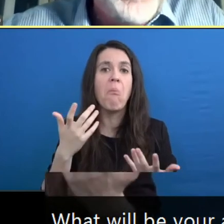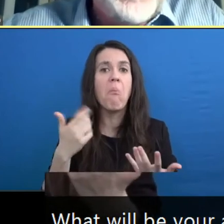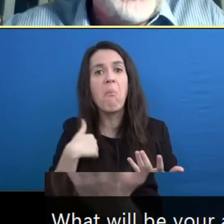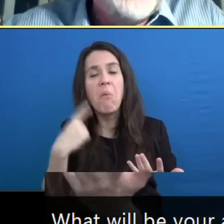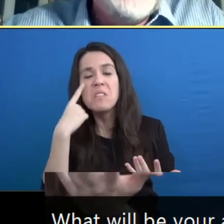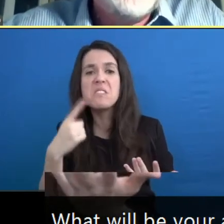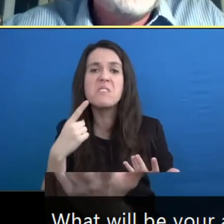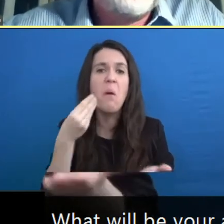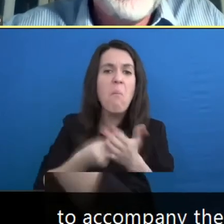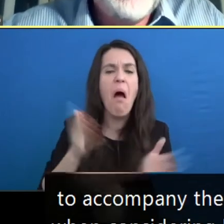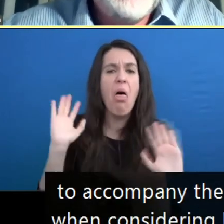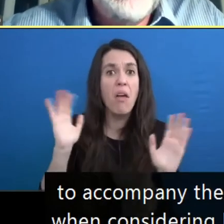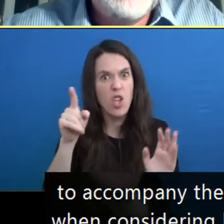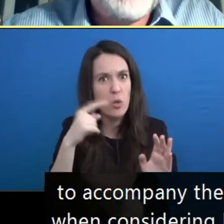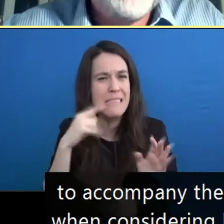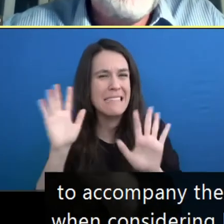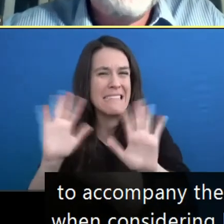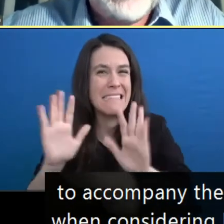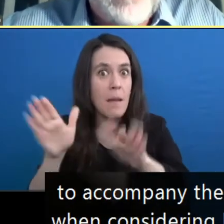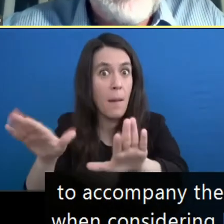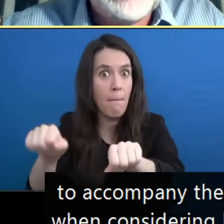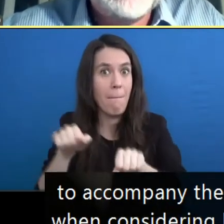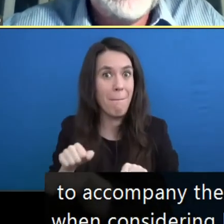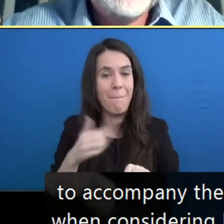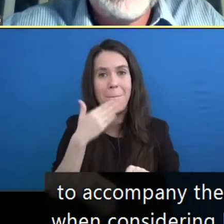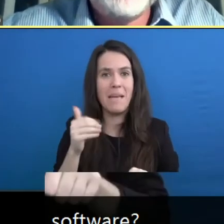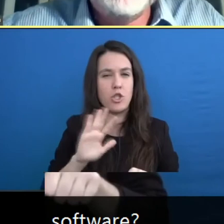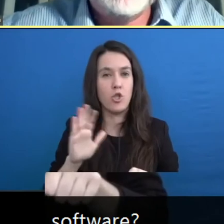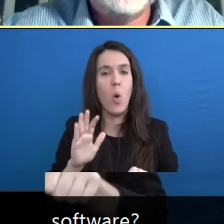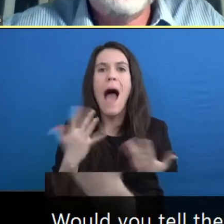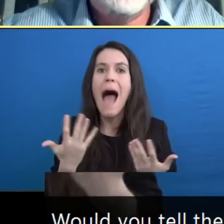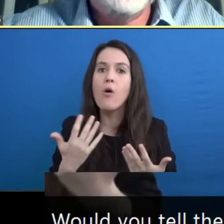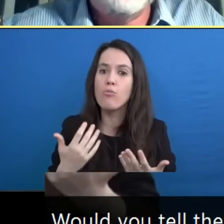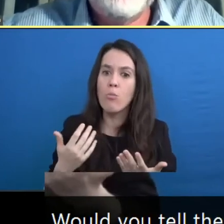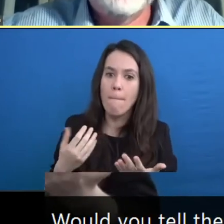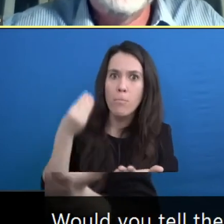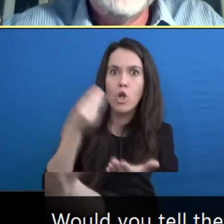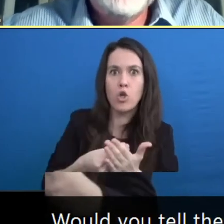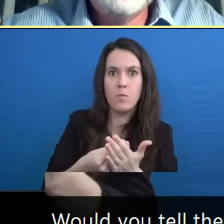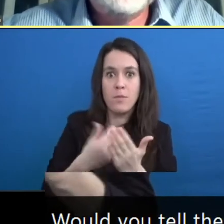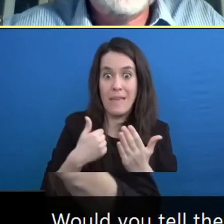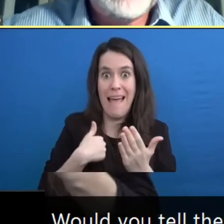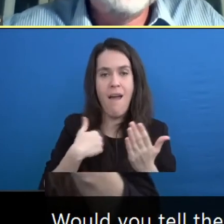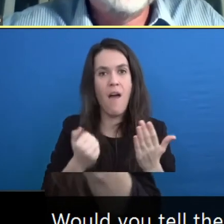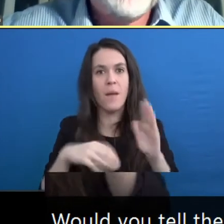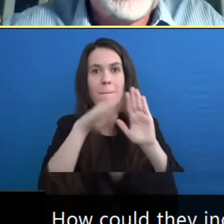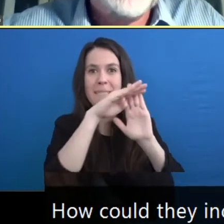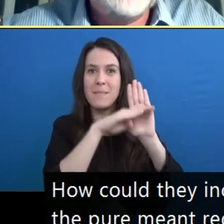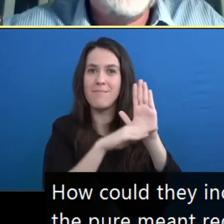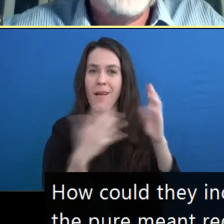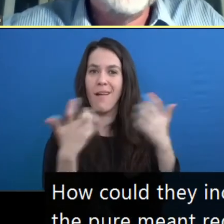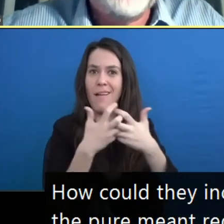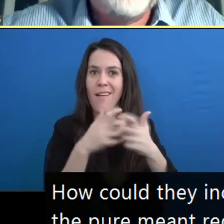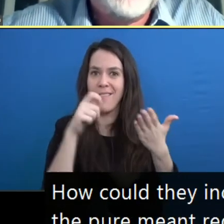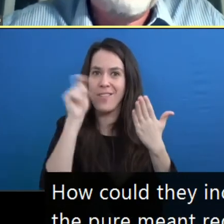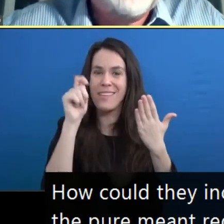they include in the procurement requirements something that would ensure that they're able to buy